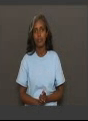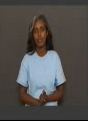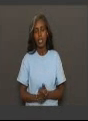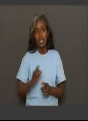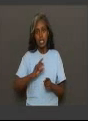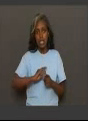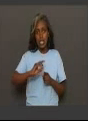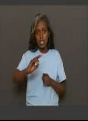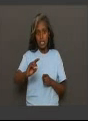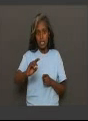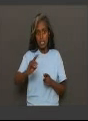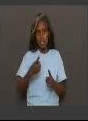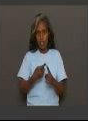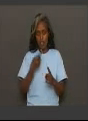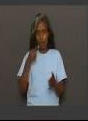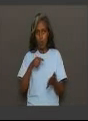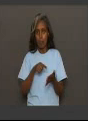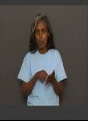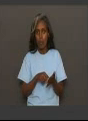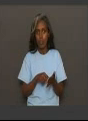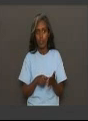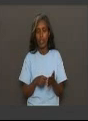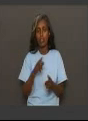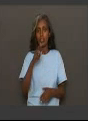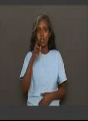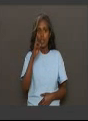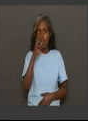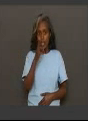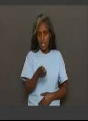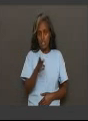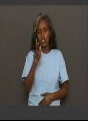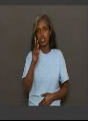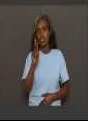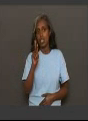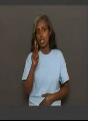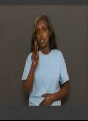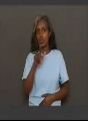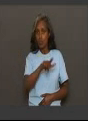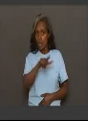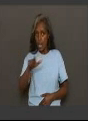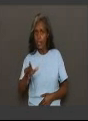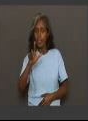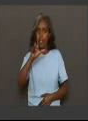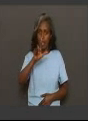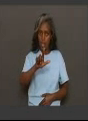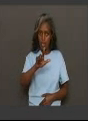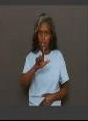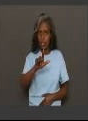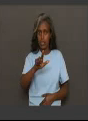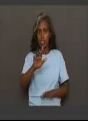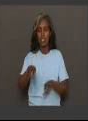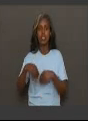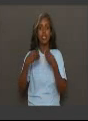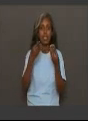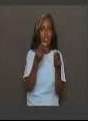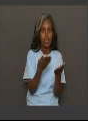The distance from a point at HK to line L is